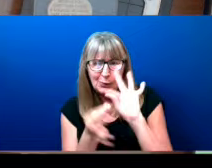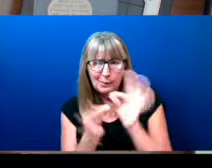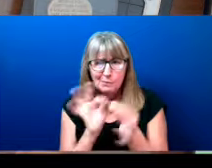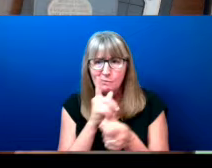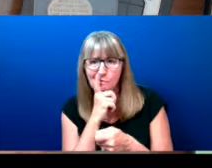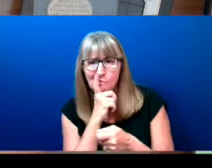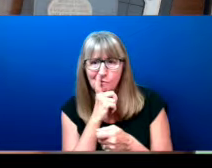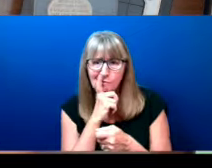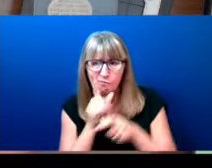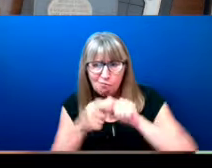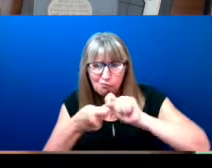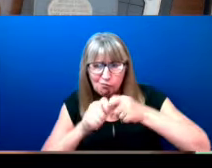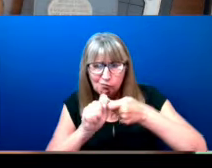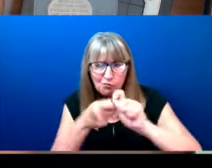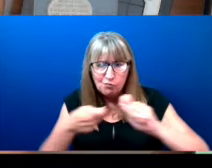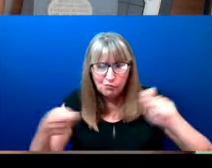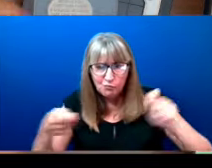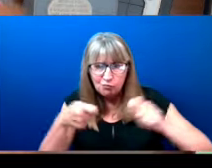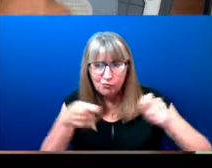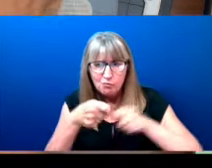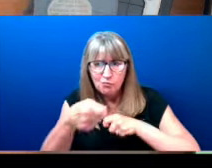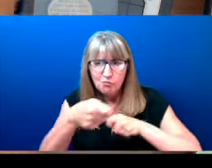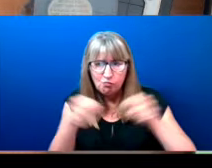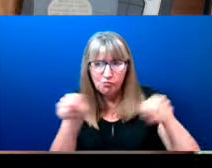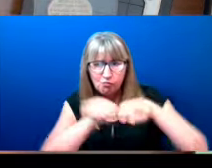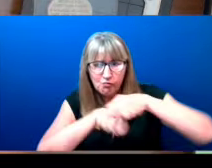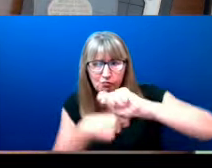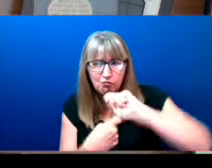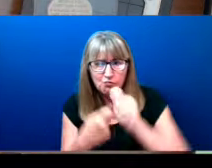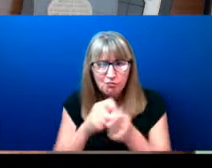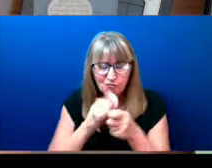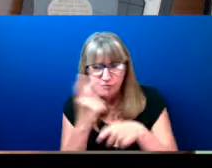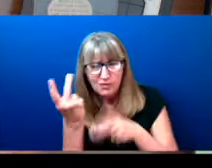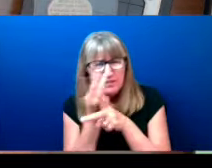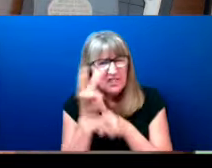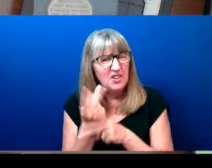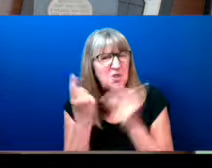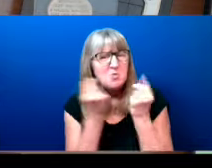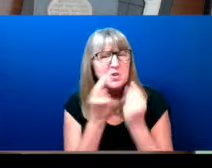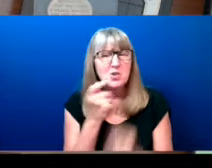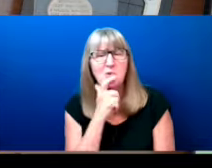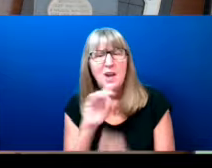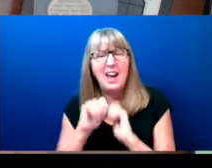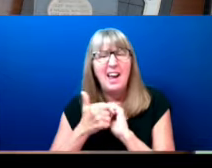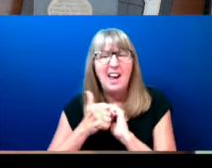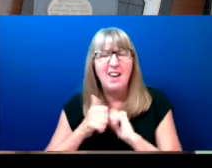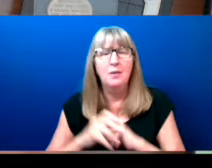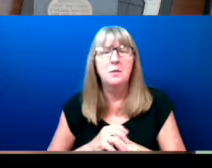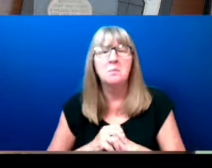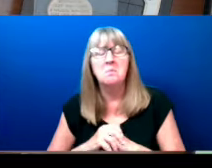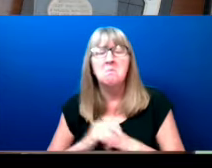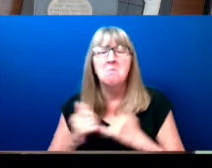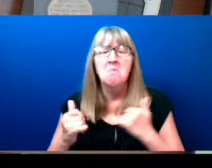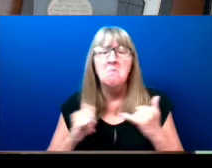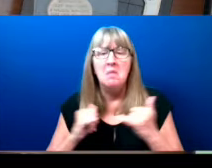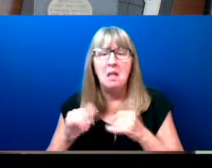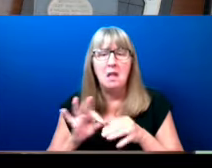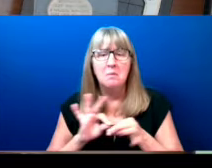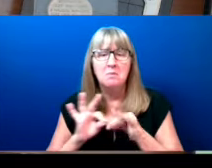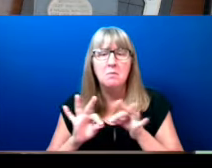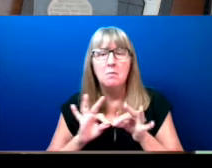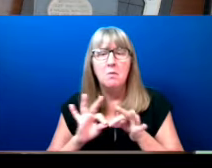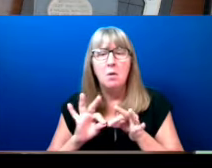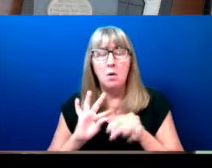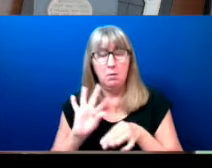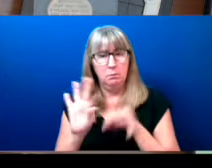easy. I was just playing with the ribbon to see what can I do with this that's different. I didn't want to just do another bow. And I